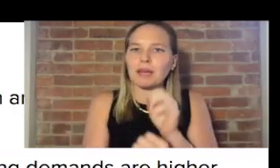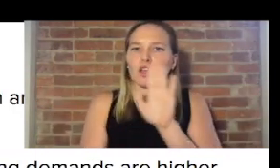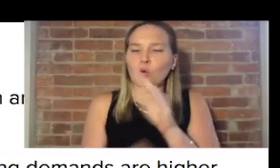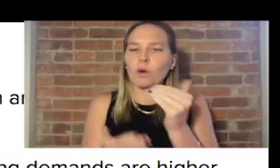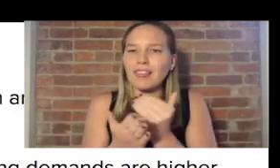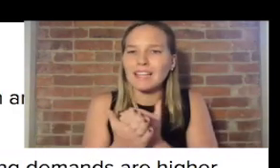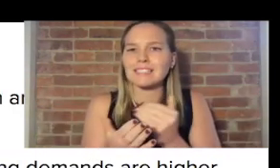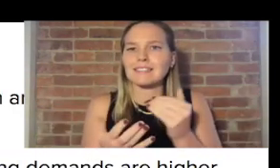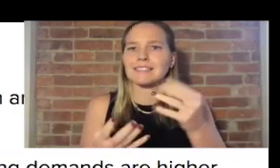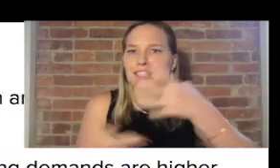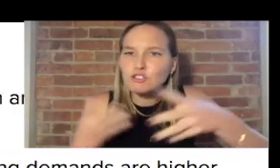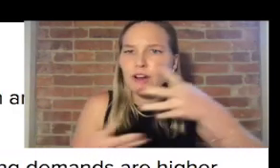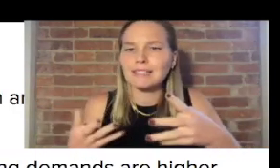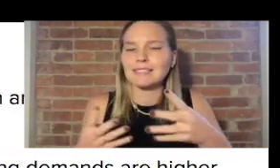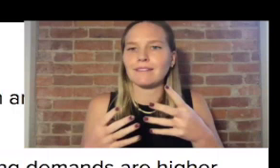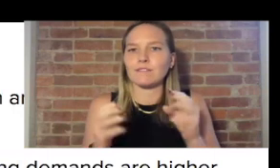learning.